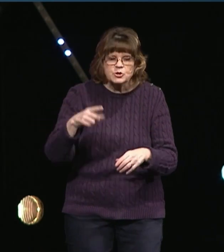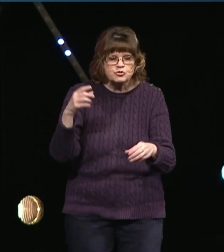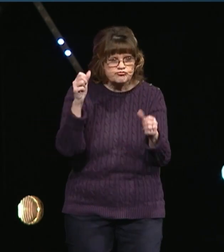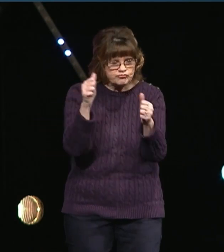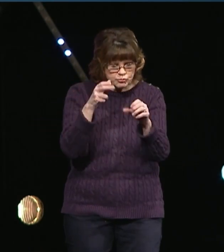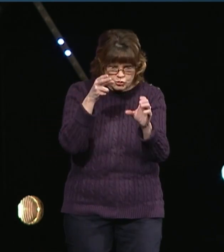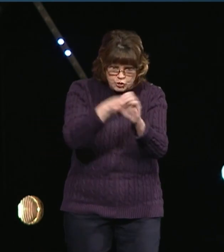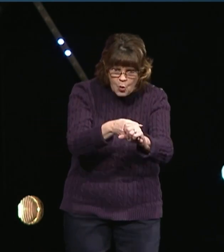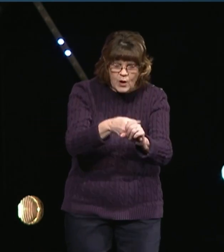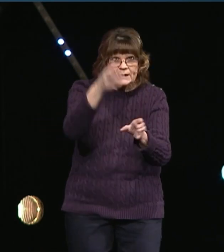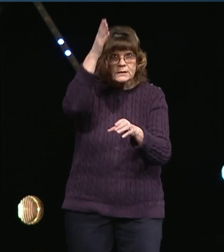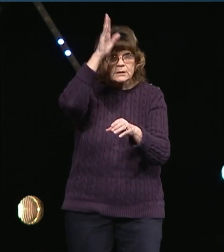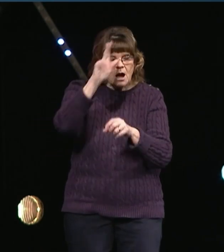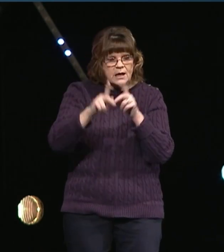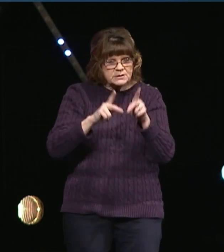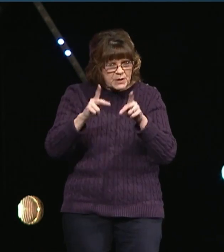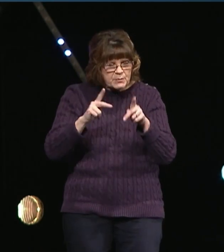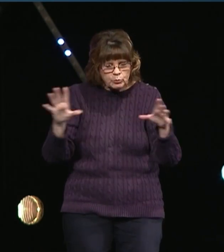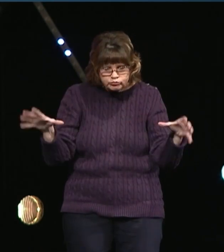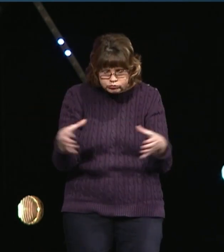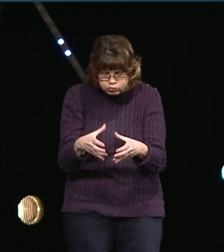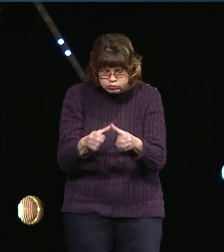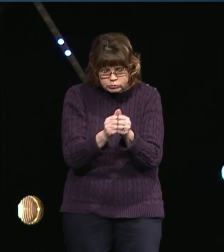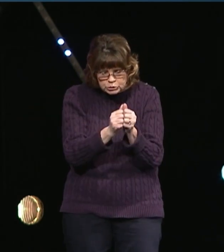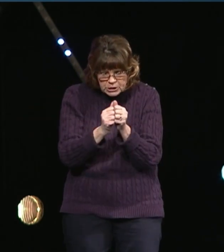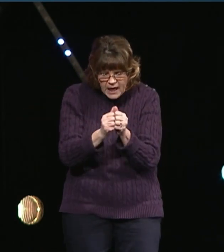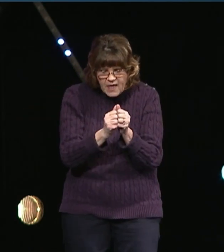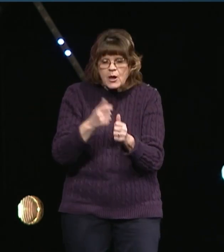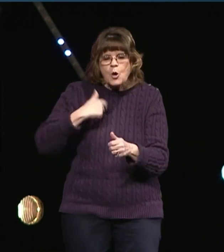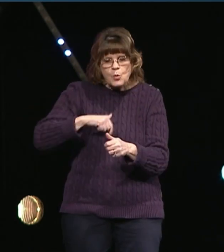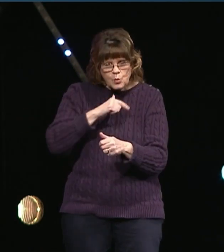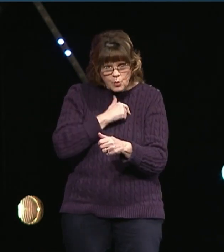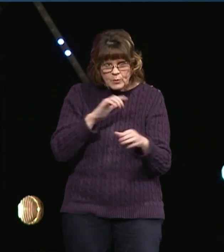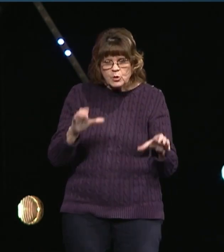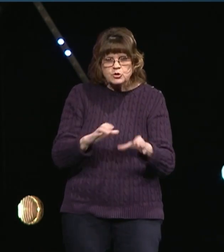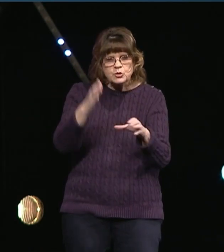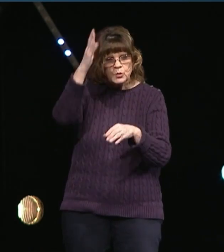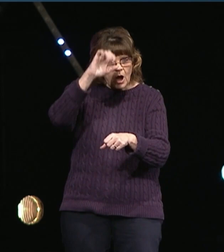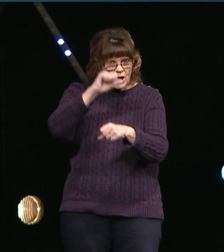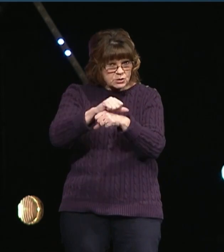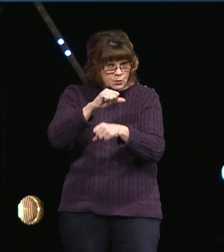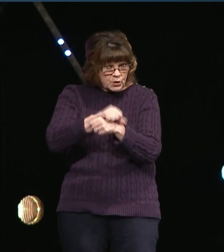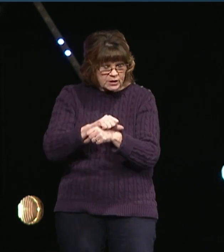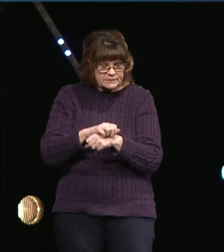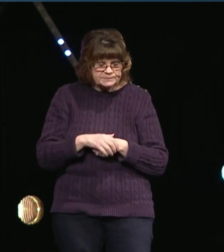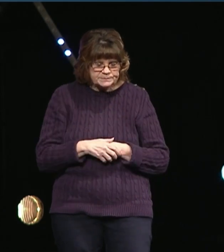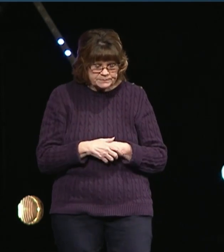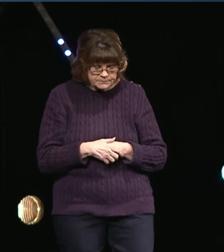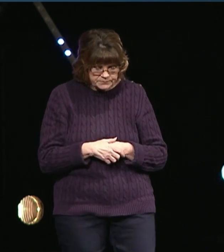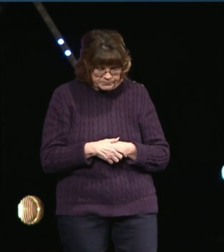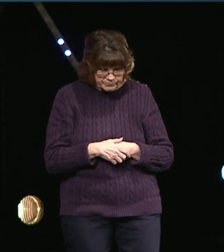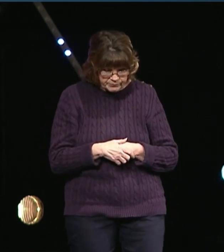God's people." And he made sure that we got to do that with him.